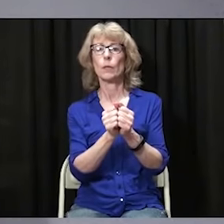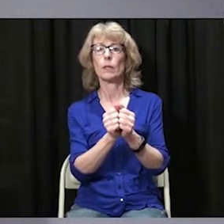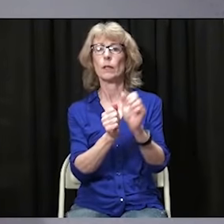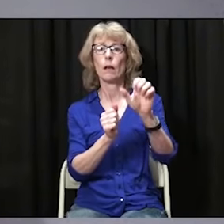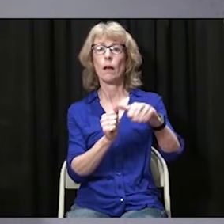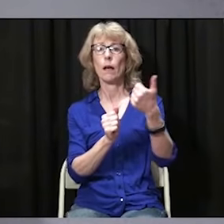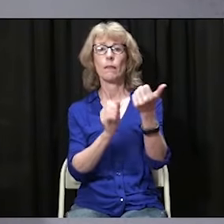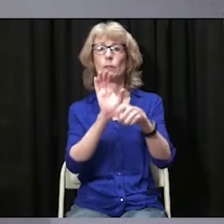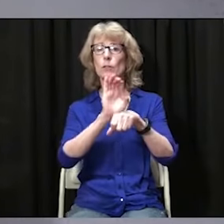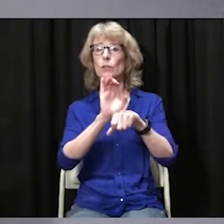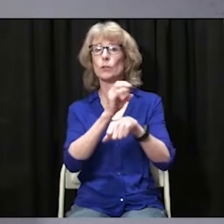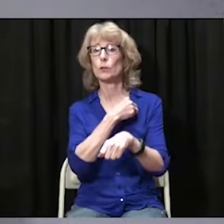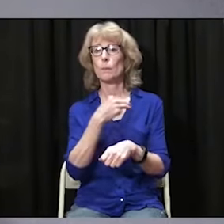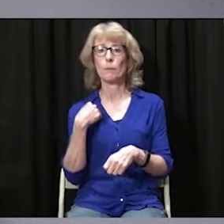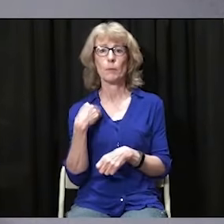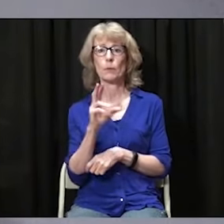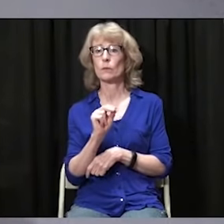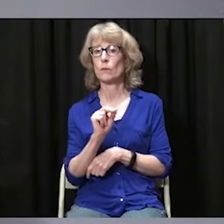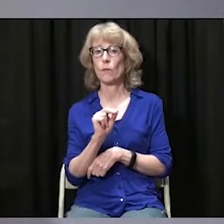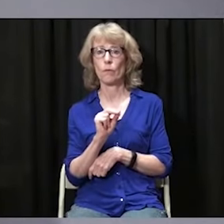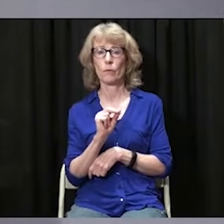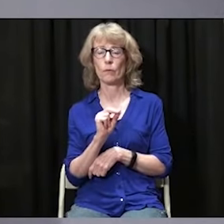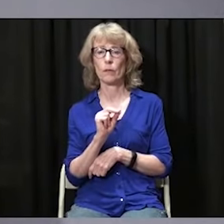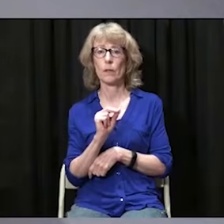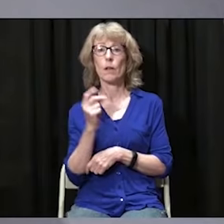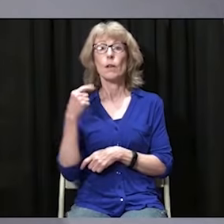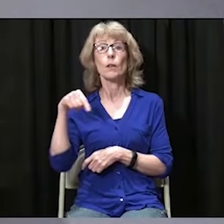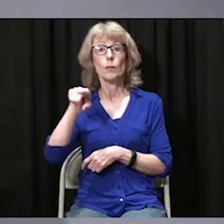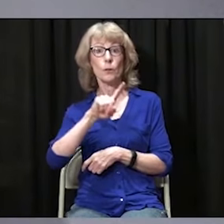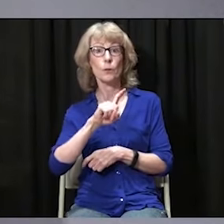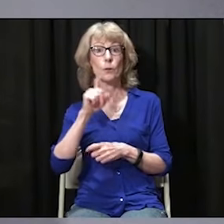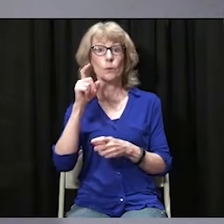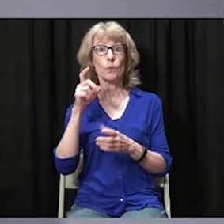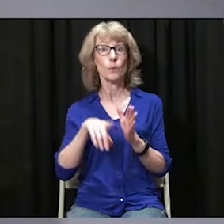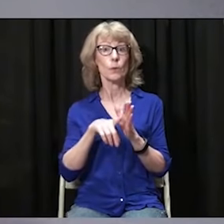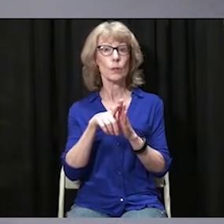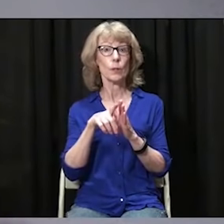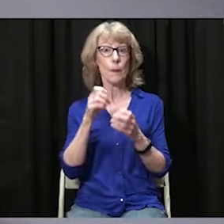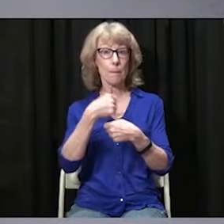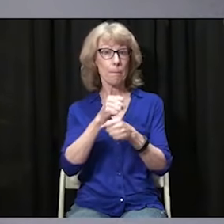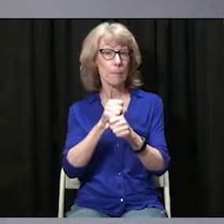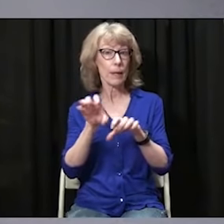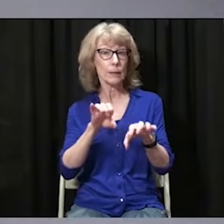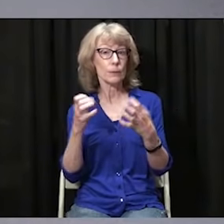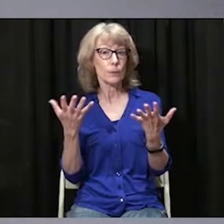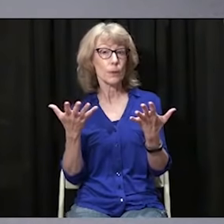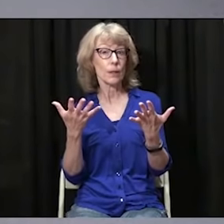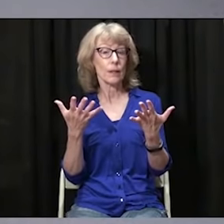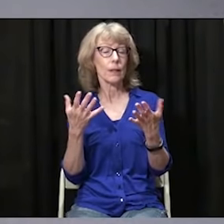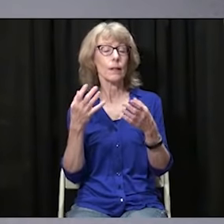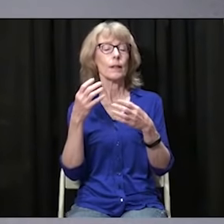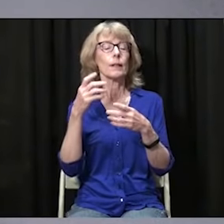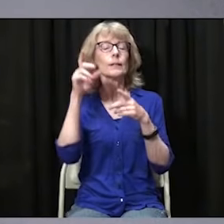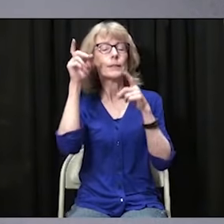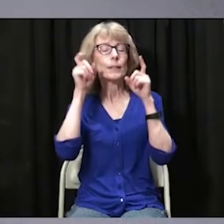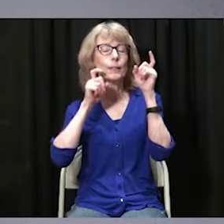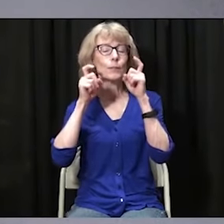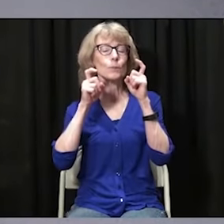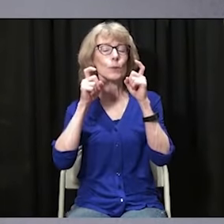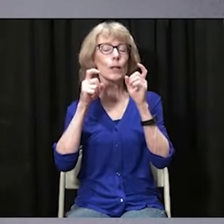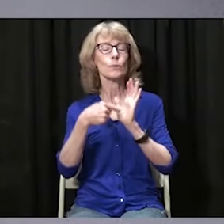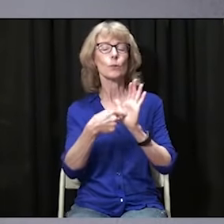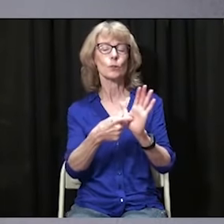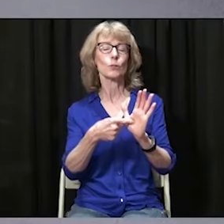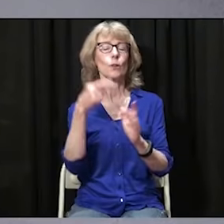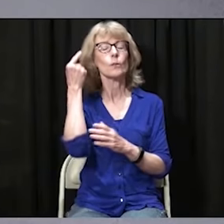of the body of Christ. You were designed to express concern for those very members. You were